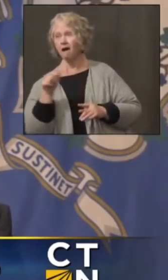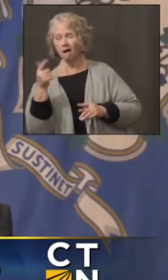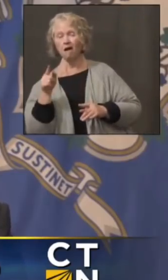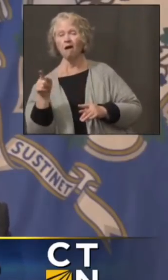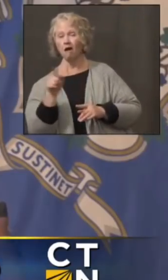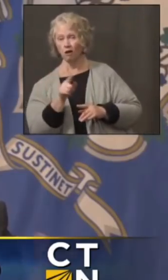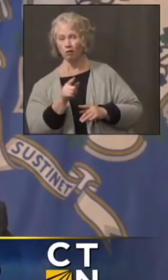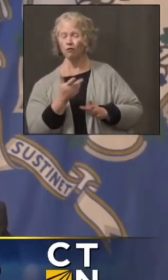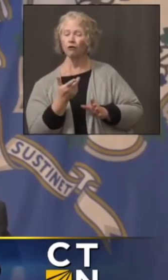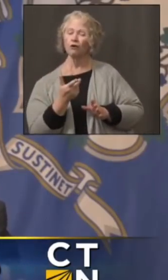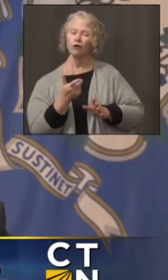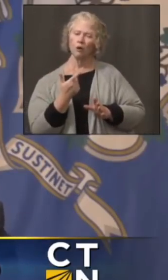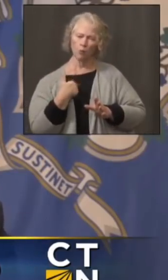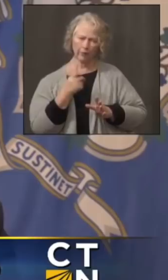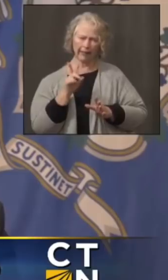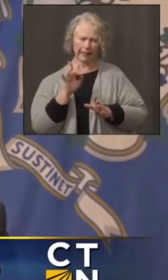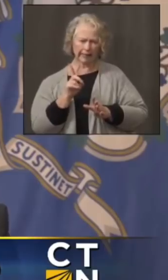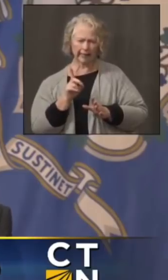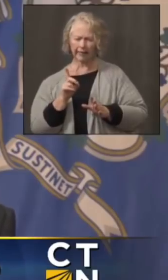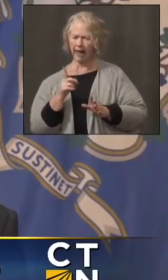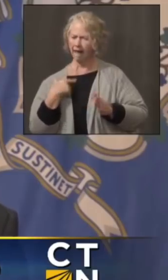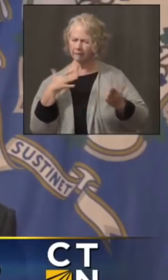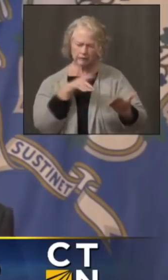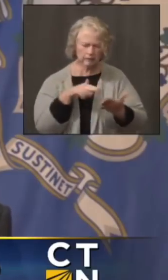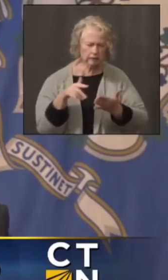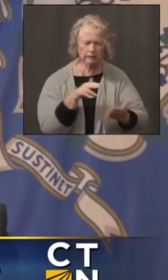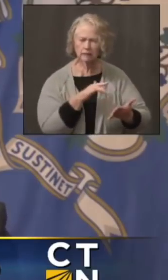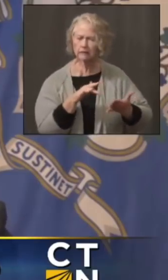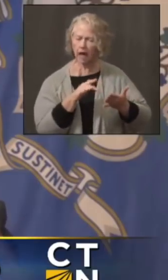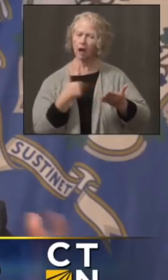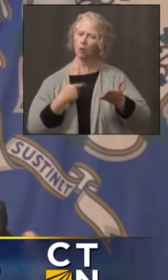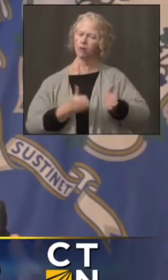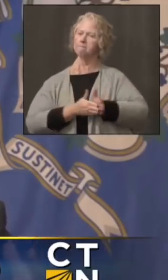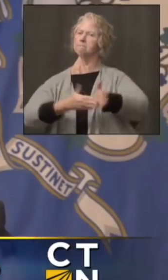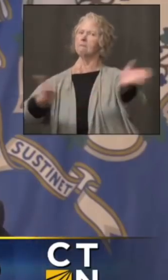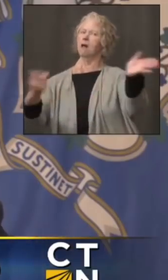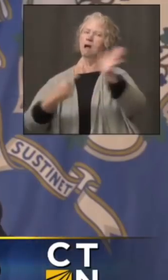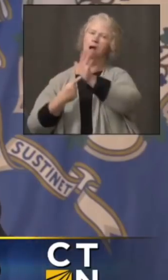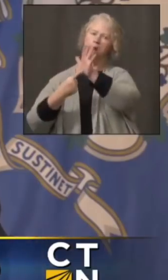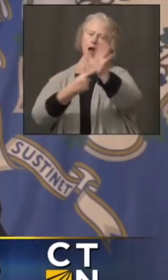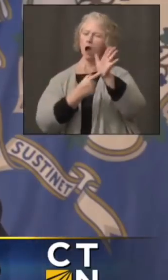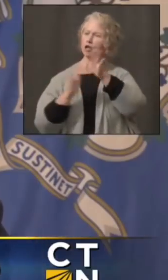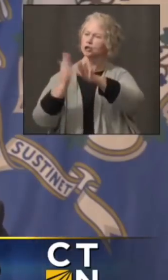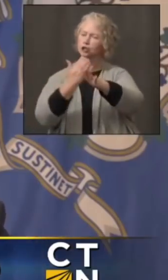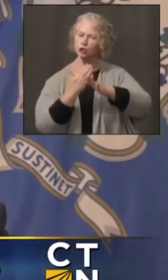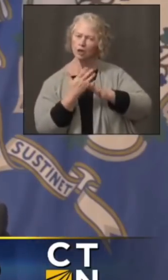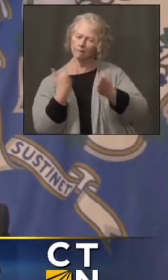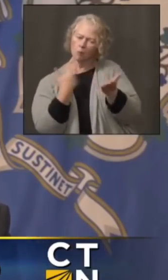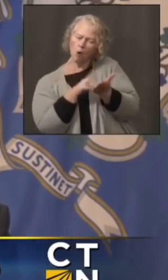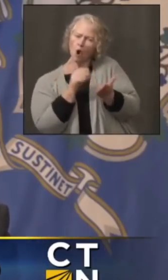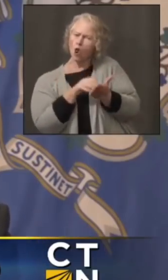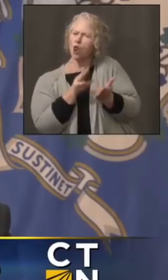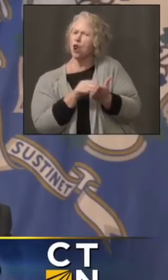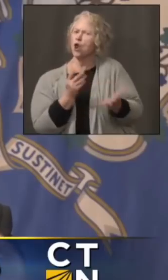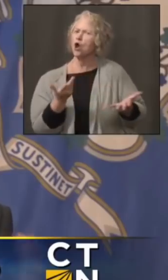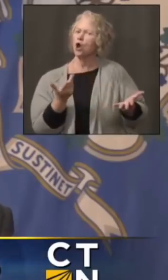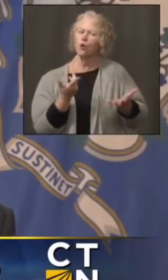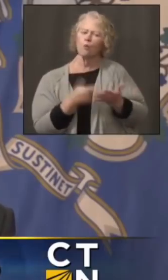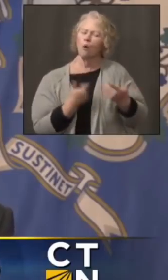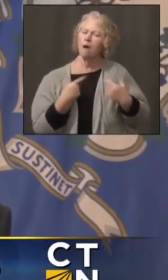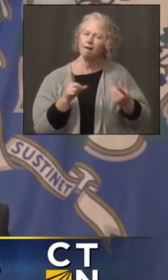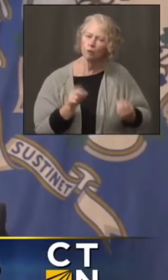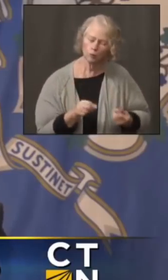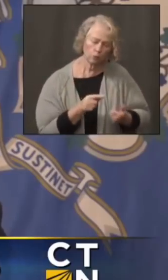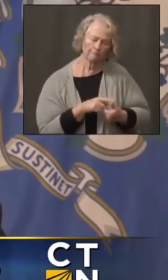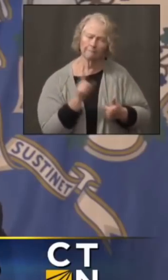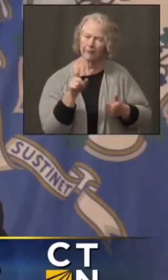We commissioned the study, we made that public, shared that with fellow governors so we could all learn from that example what we have to do in terms of testing,